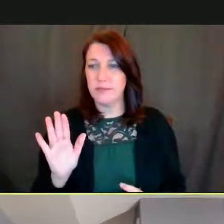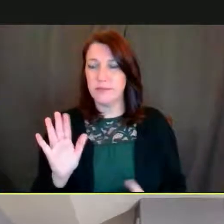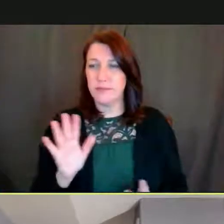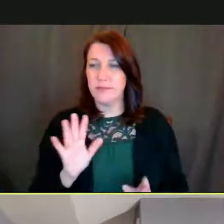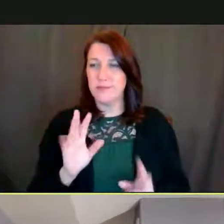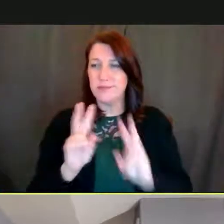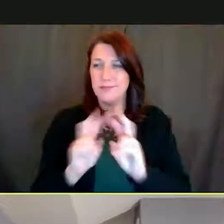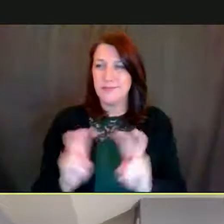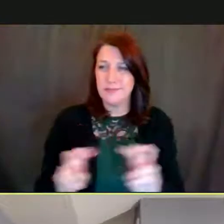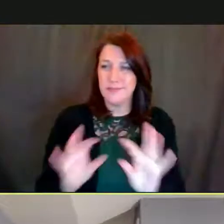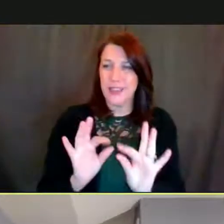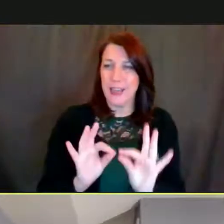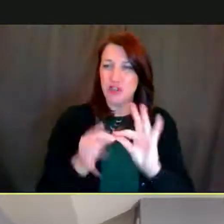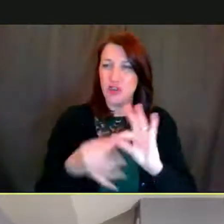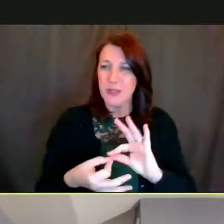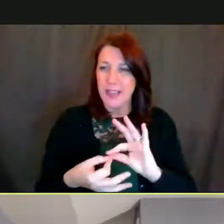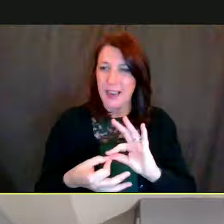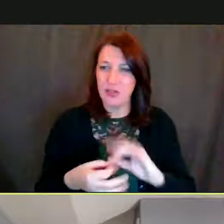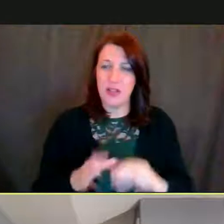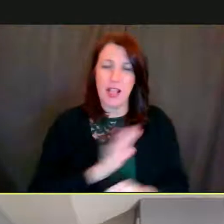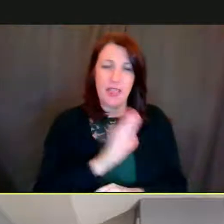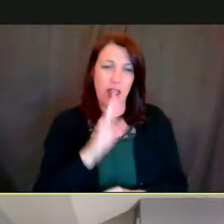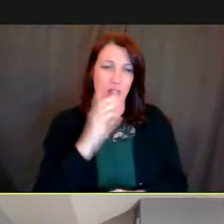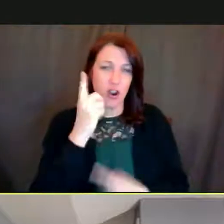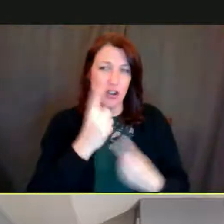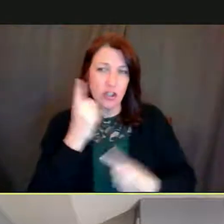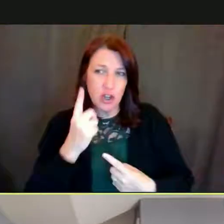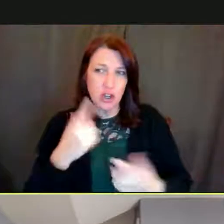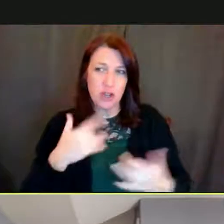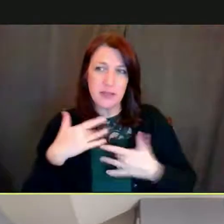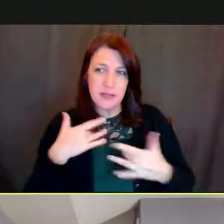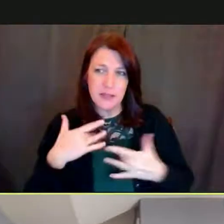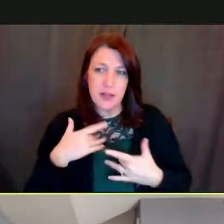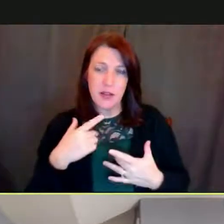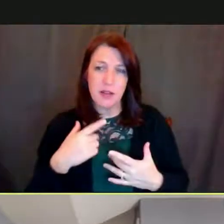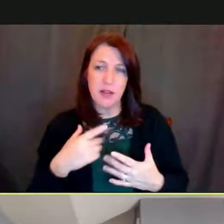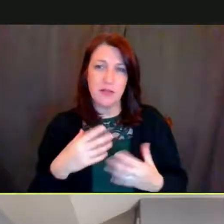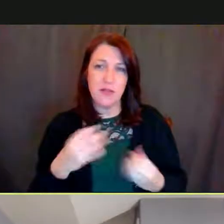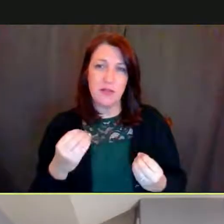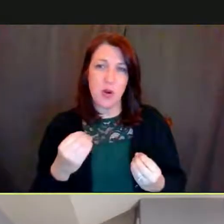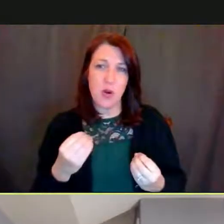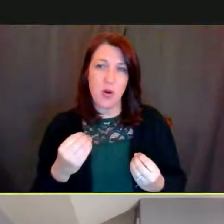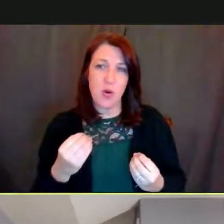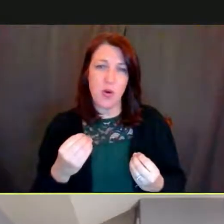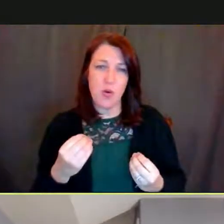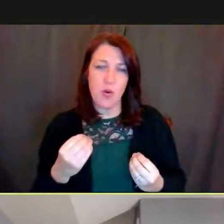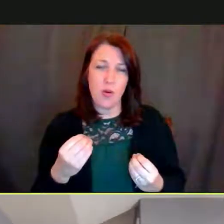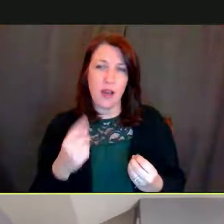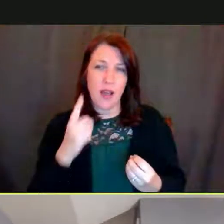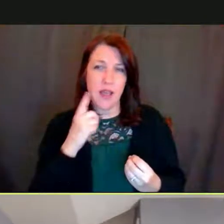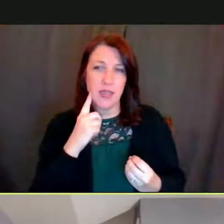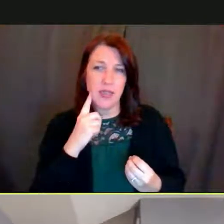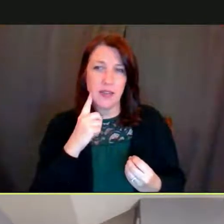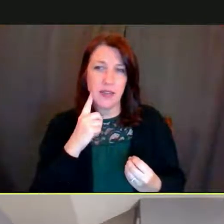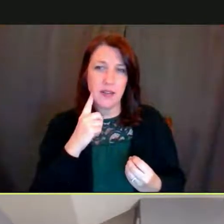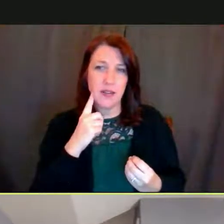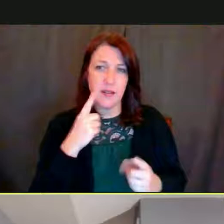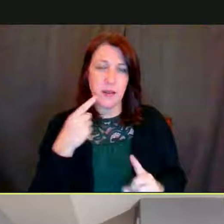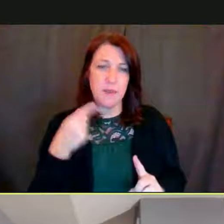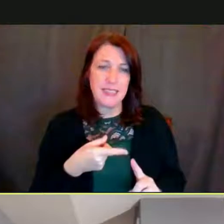interpretations and what they're sort of concerned about and what they're thinking about. So I think in